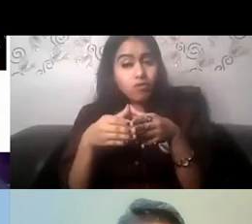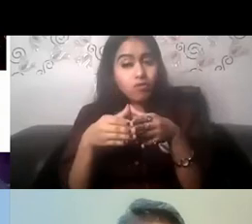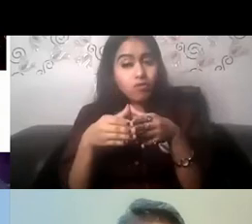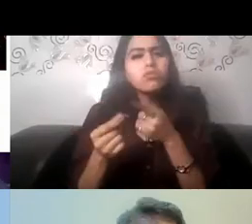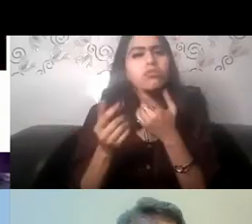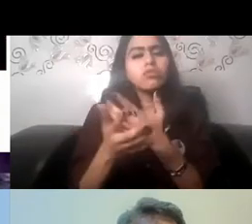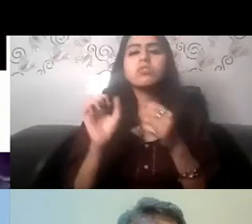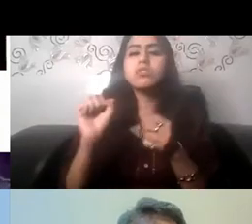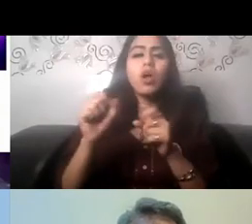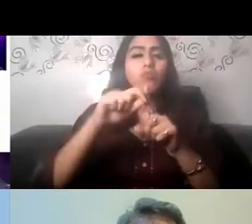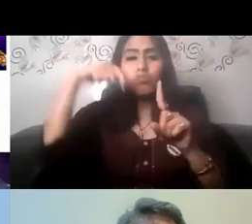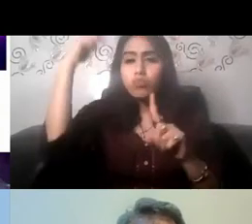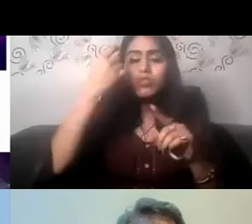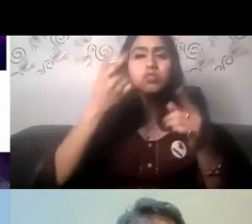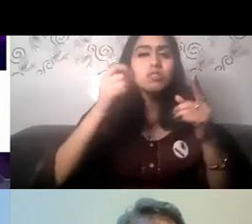some